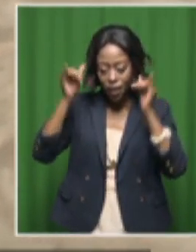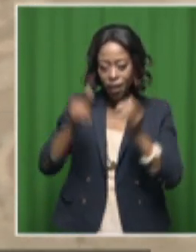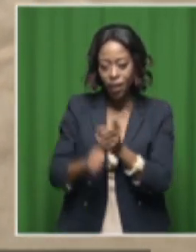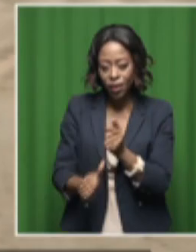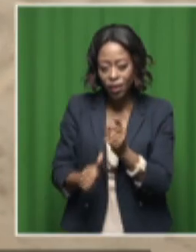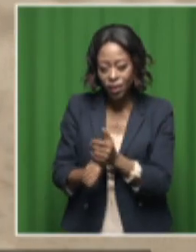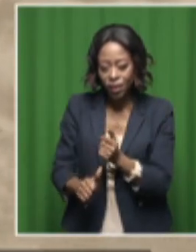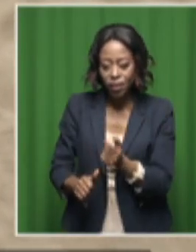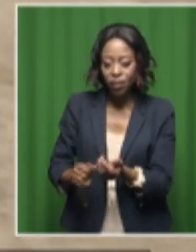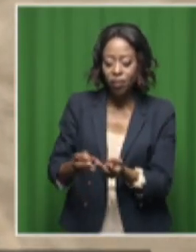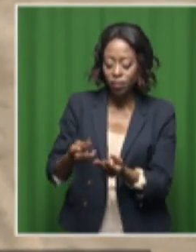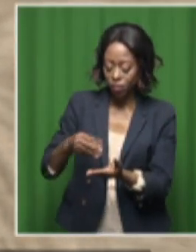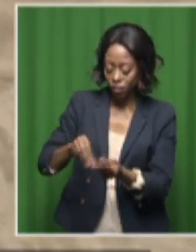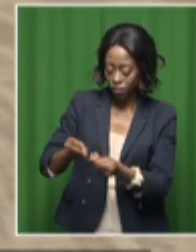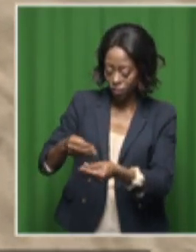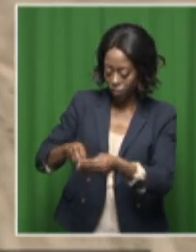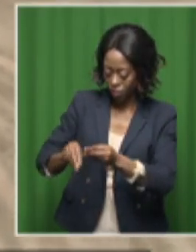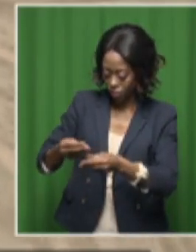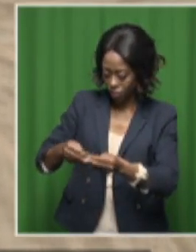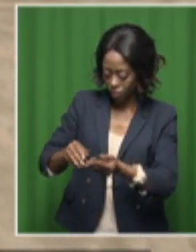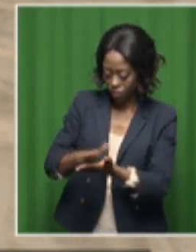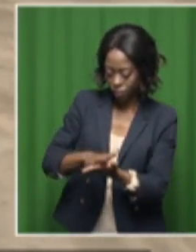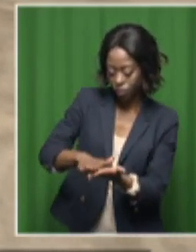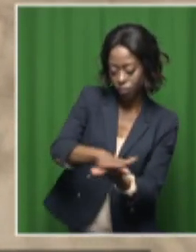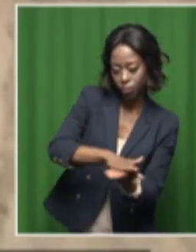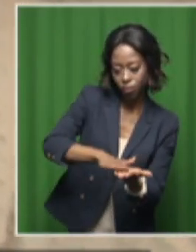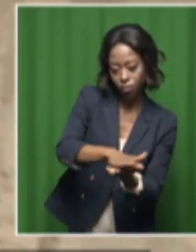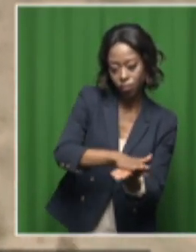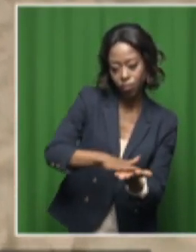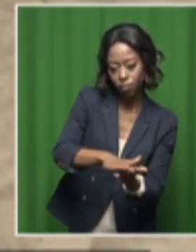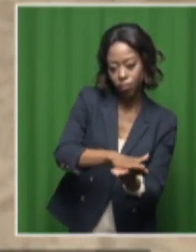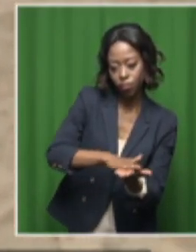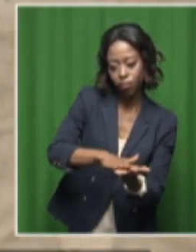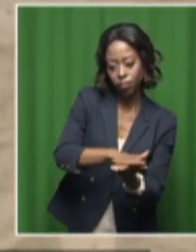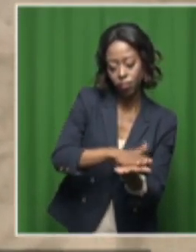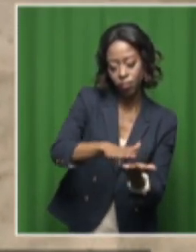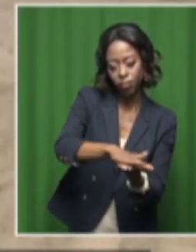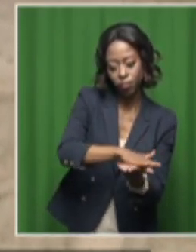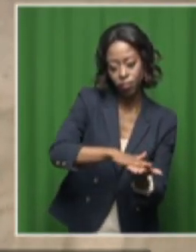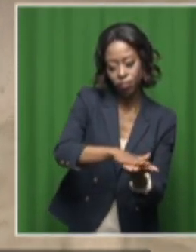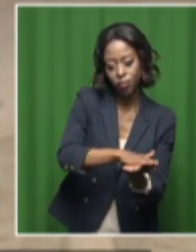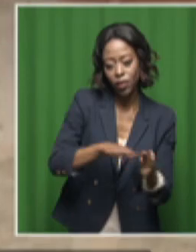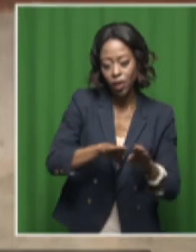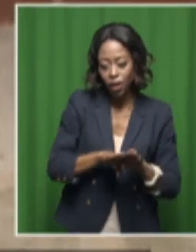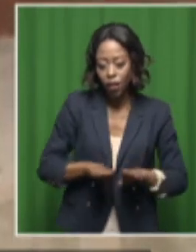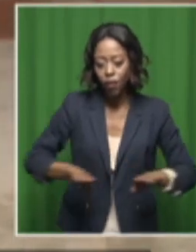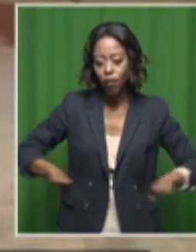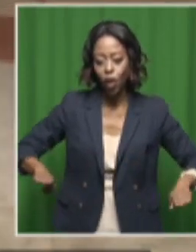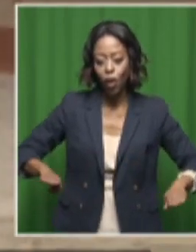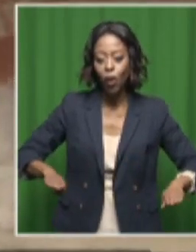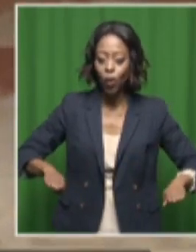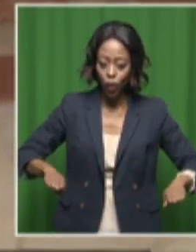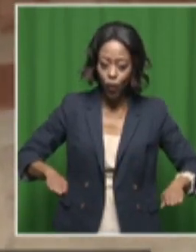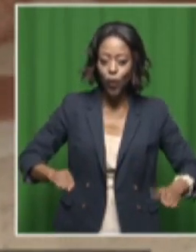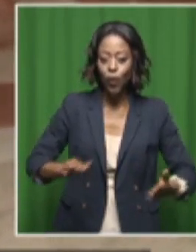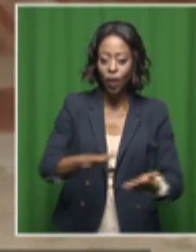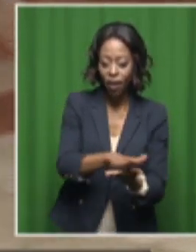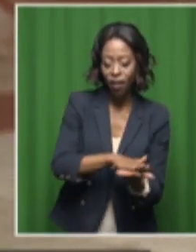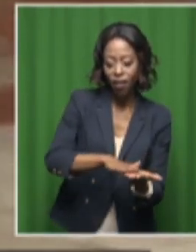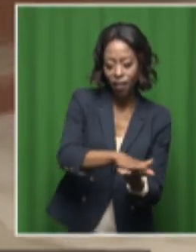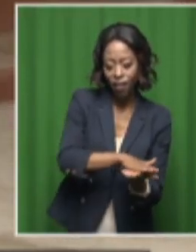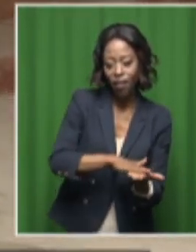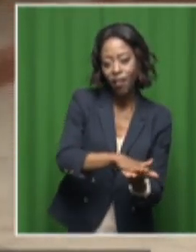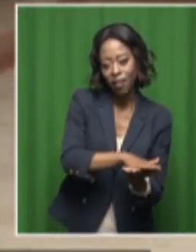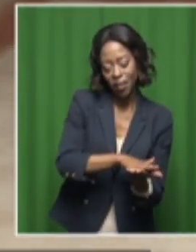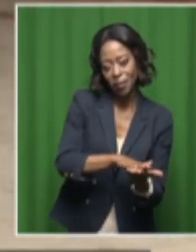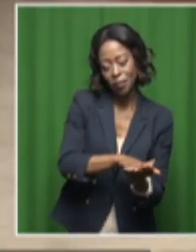used to, by women after they would be collecting cow dung in the veld. They would come and we call it boloko.